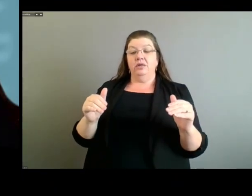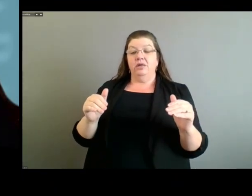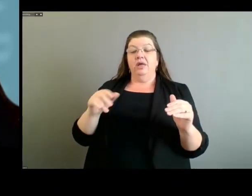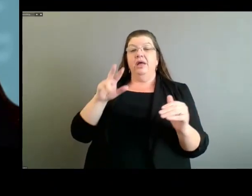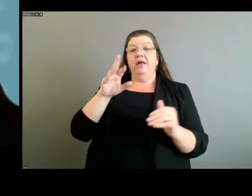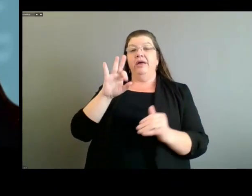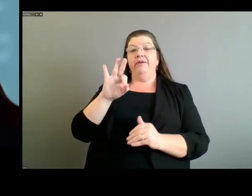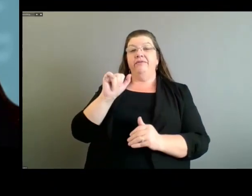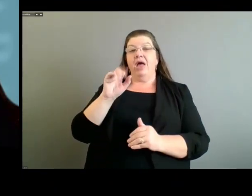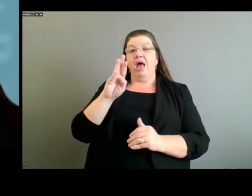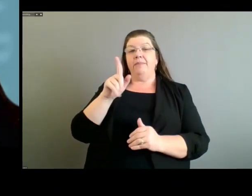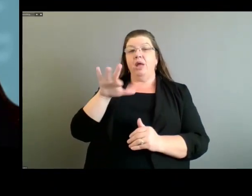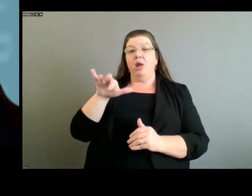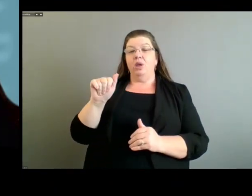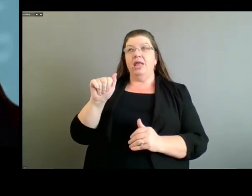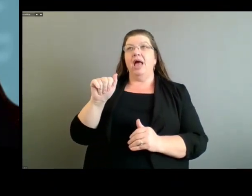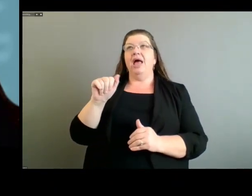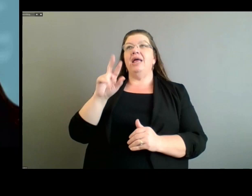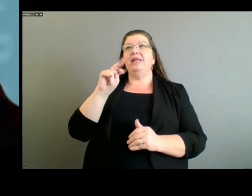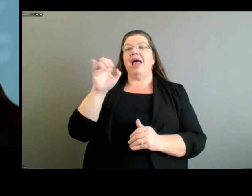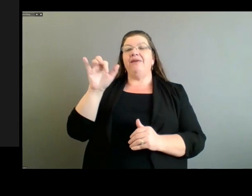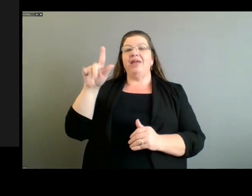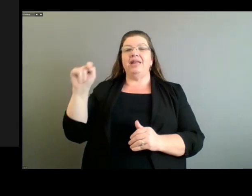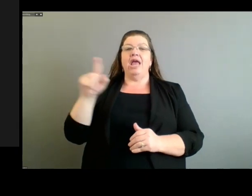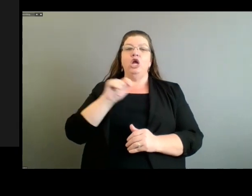Fabiola Navarrete with Two Tiempo Digital.